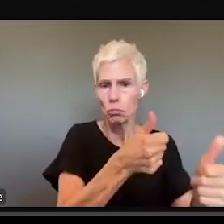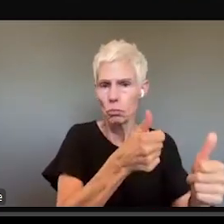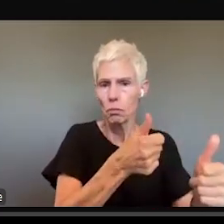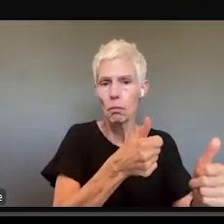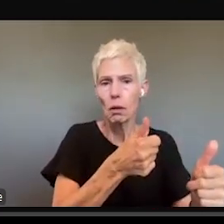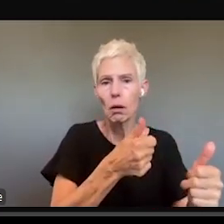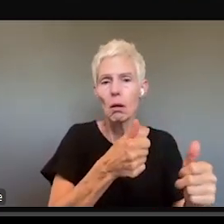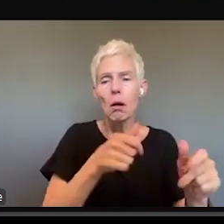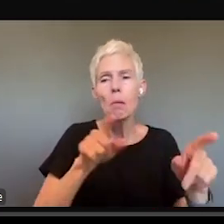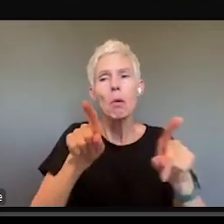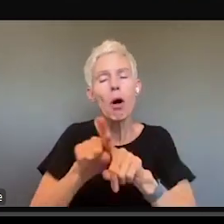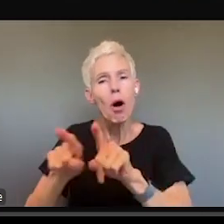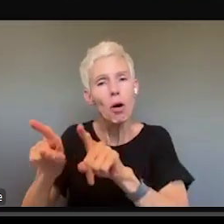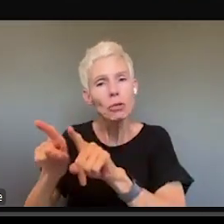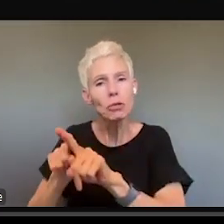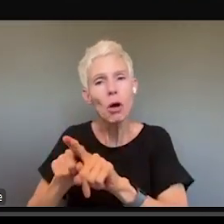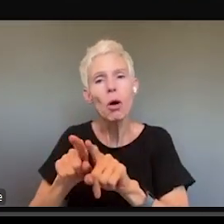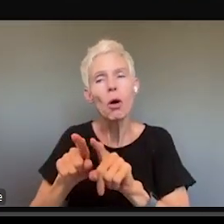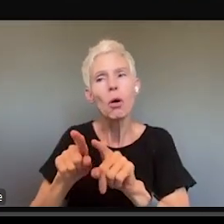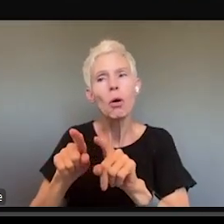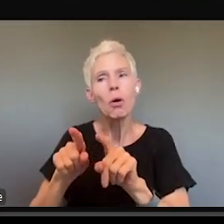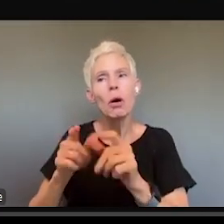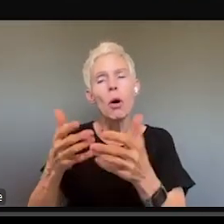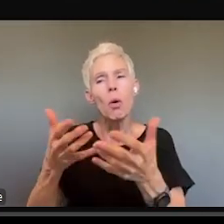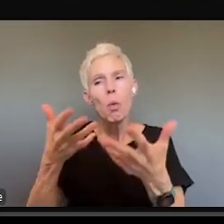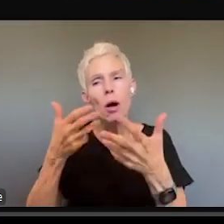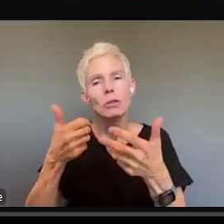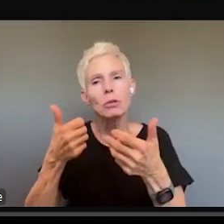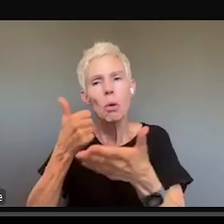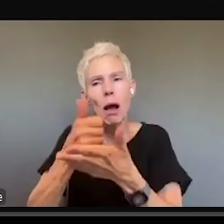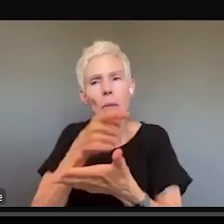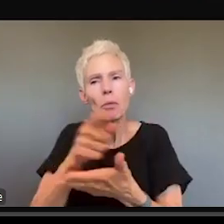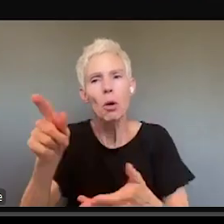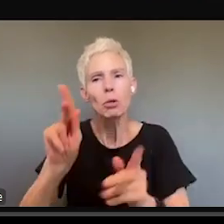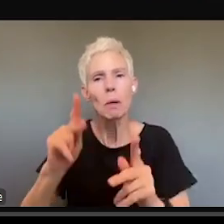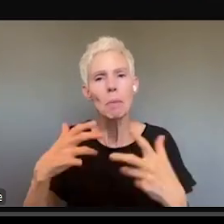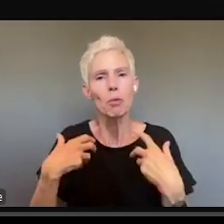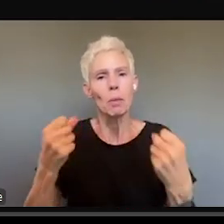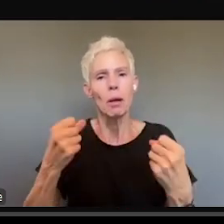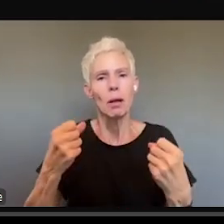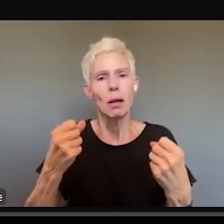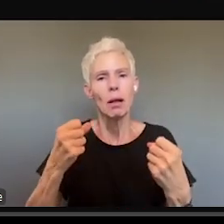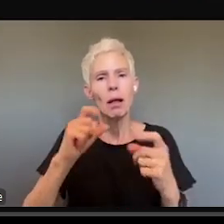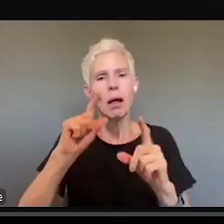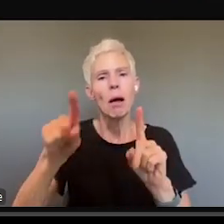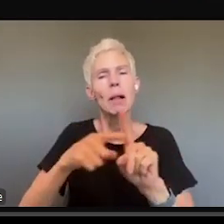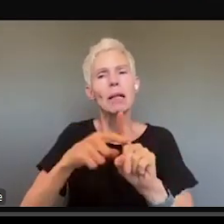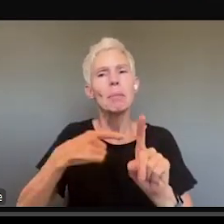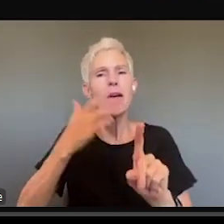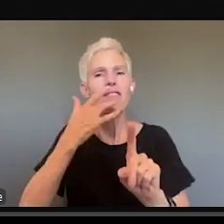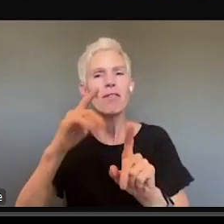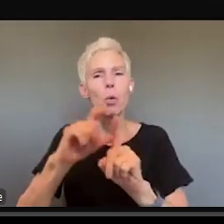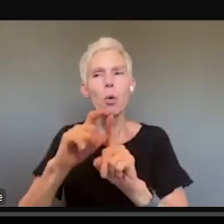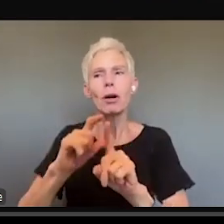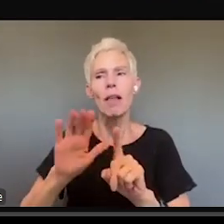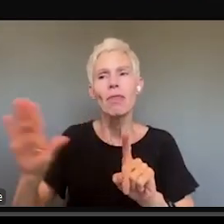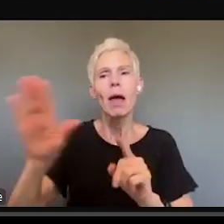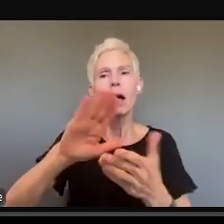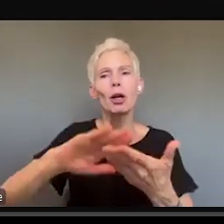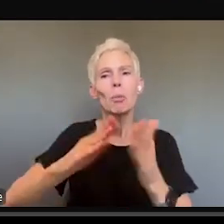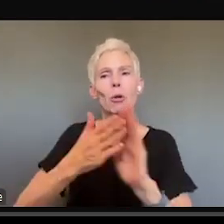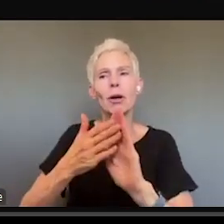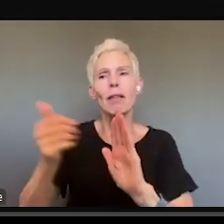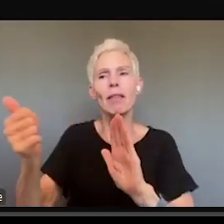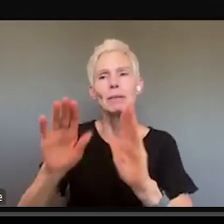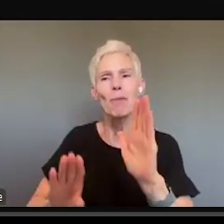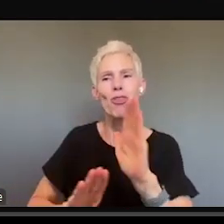but one that tries to help people recover and, my favorite word, thrive in their community. And I